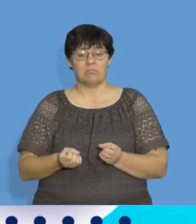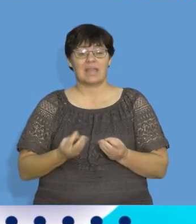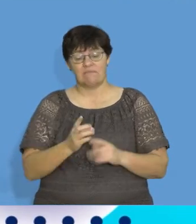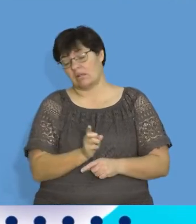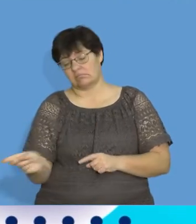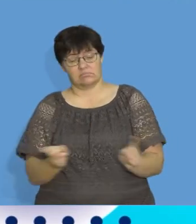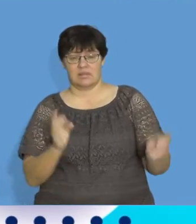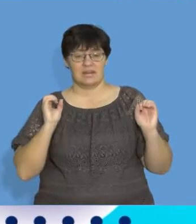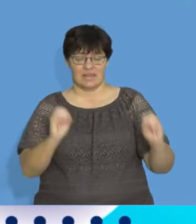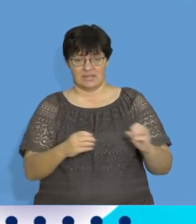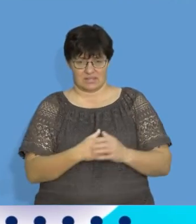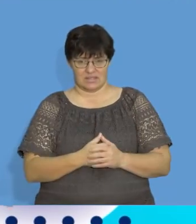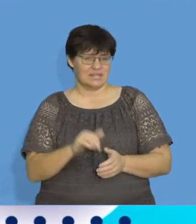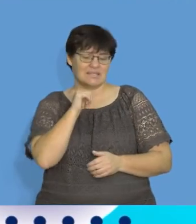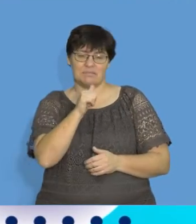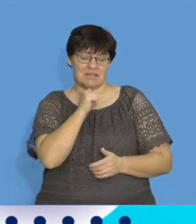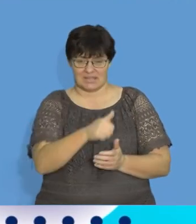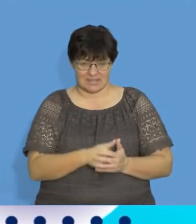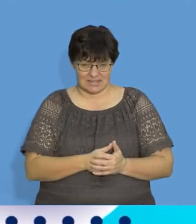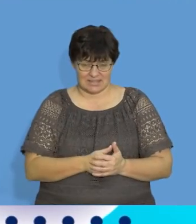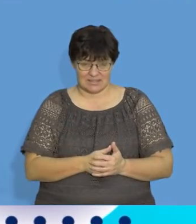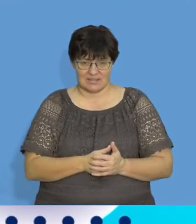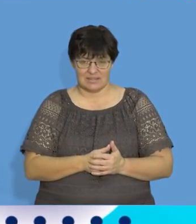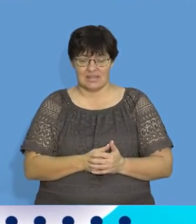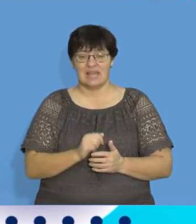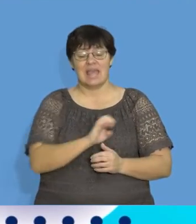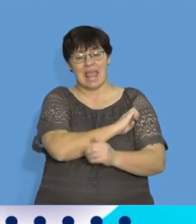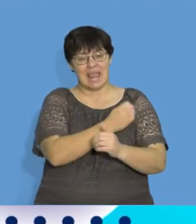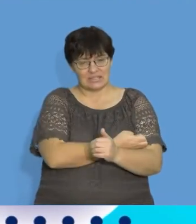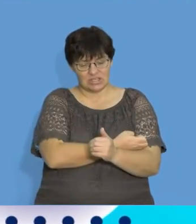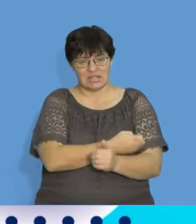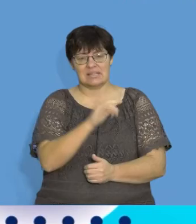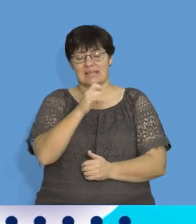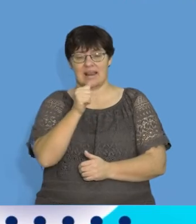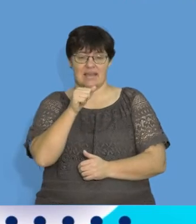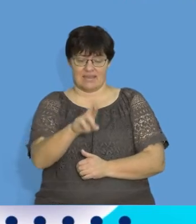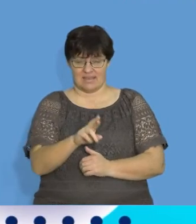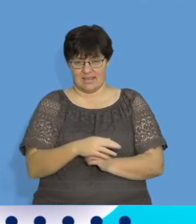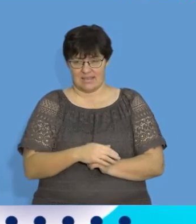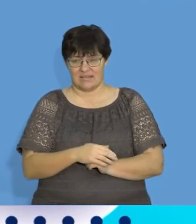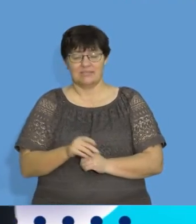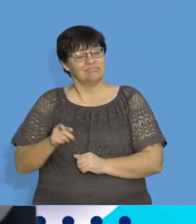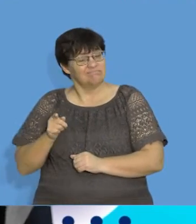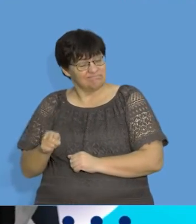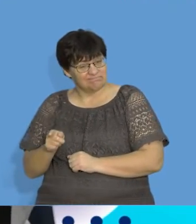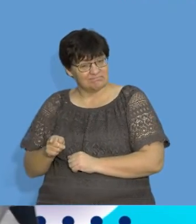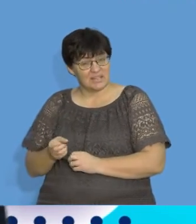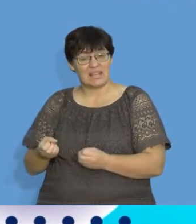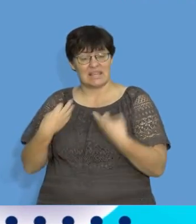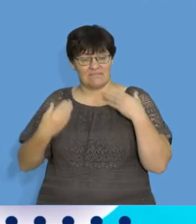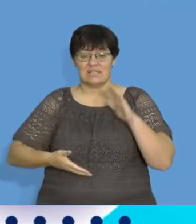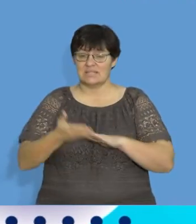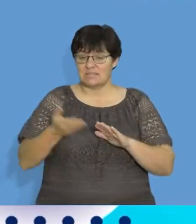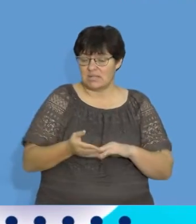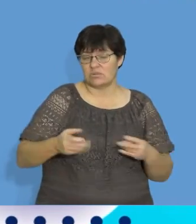you a direction. And that doesn't matter because energy is a scalar. So here, if they give